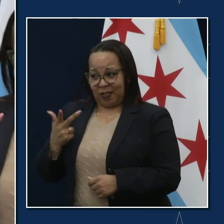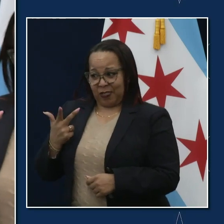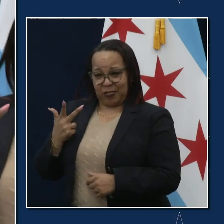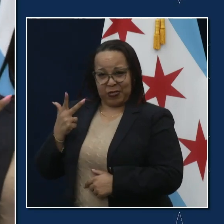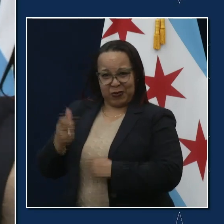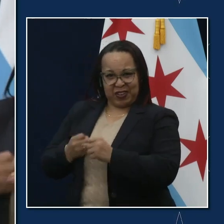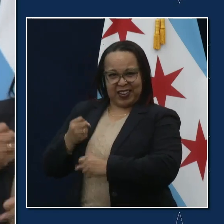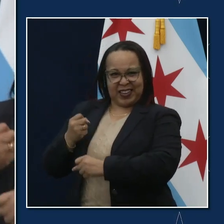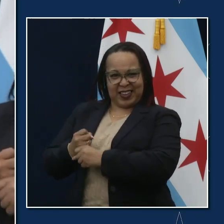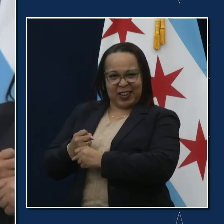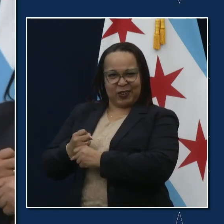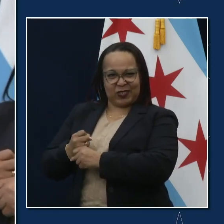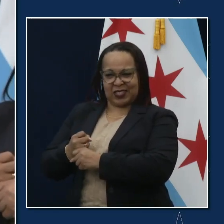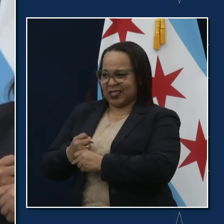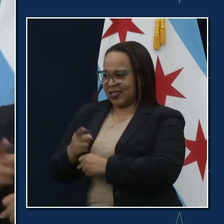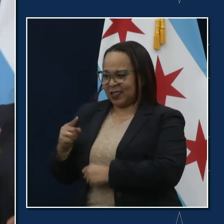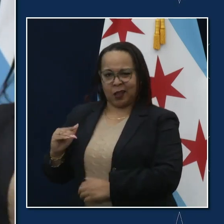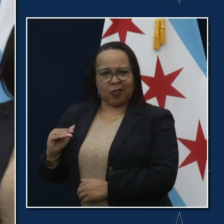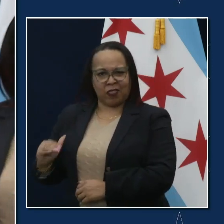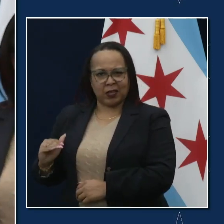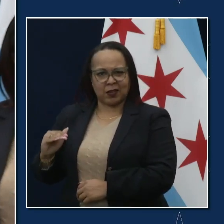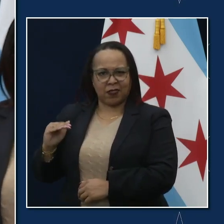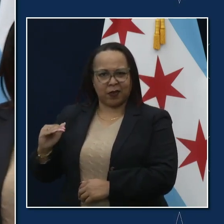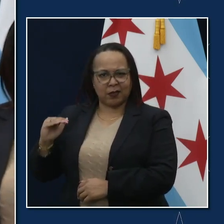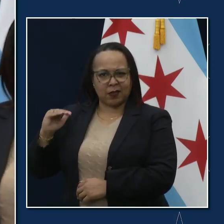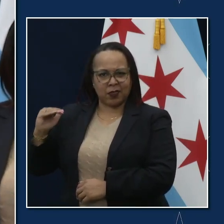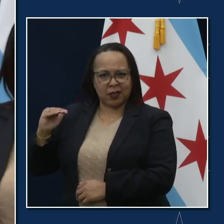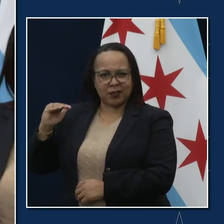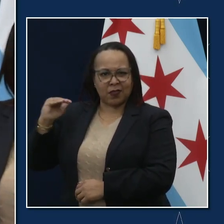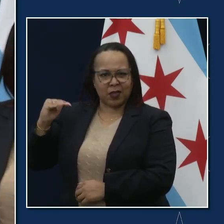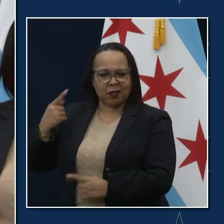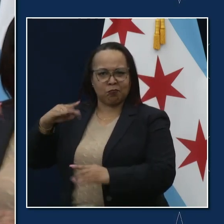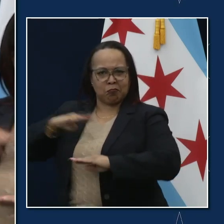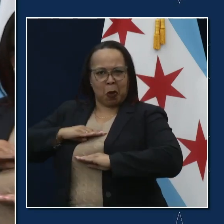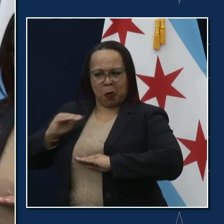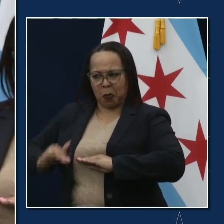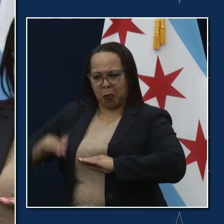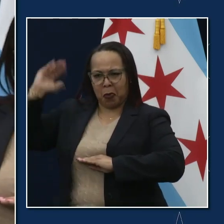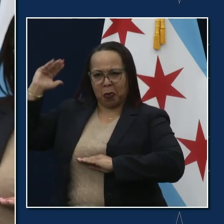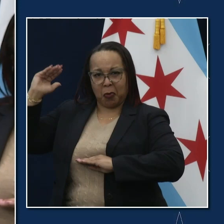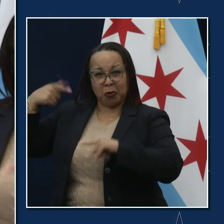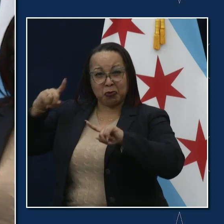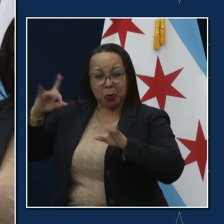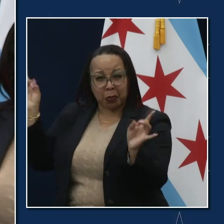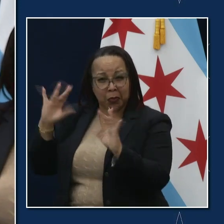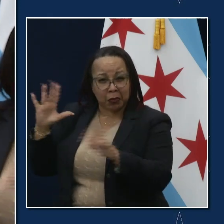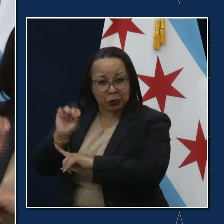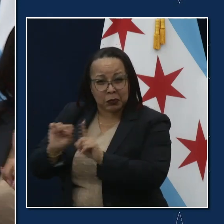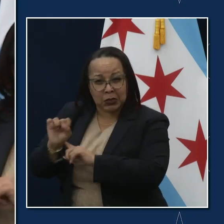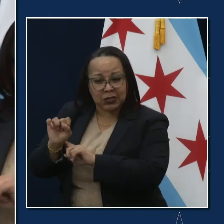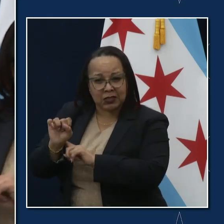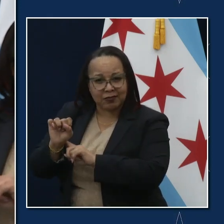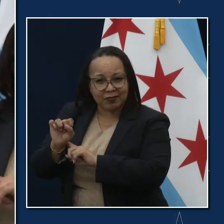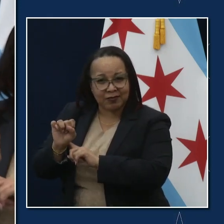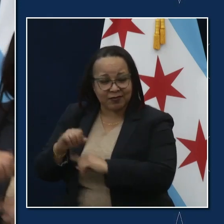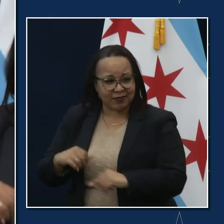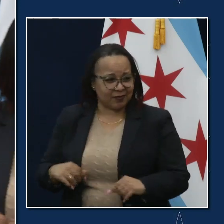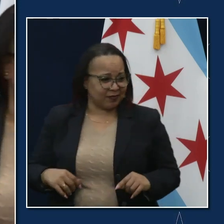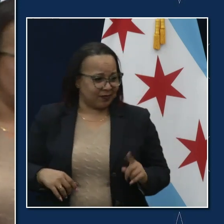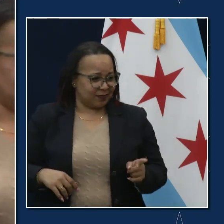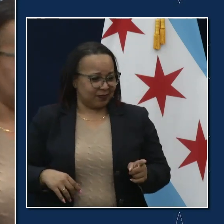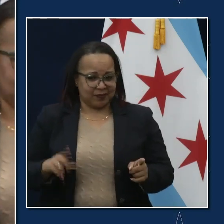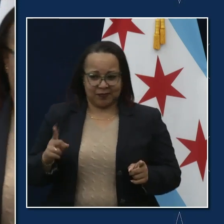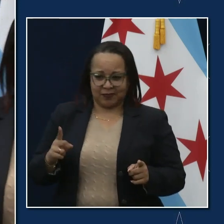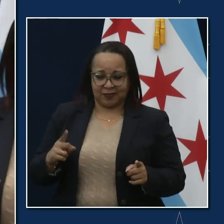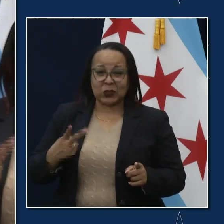3.5 years and the stack of things that we've been able to accomplish under the most difficult circumstances, I think that tells a